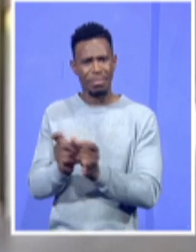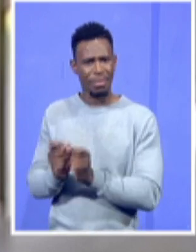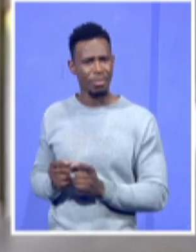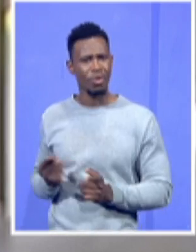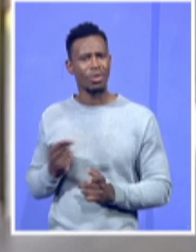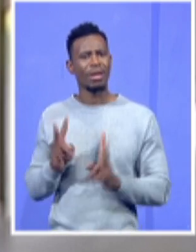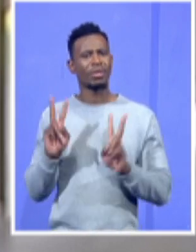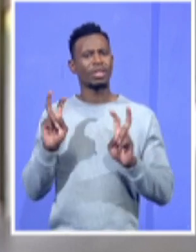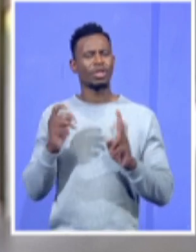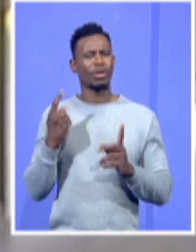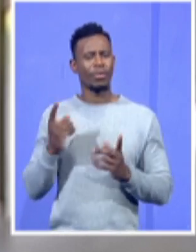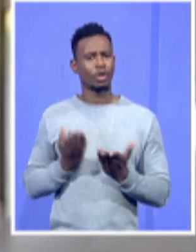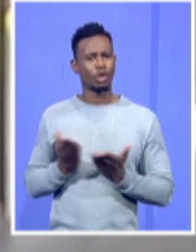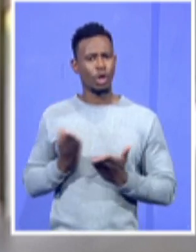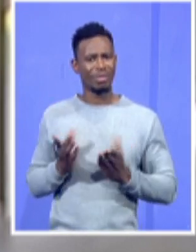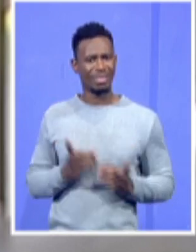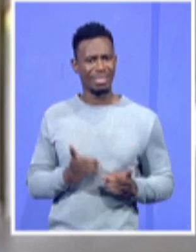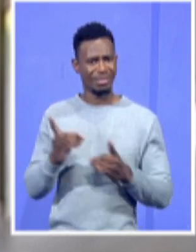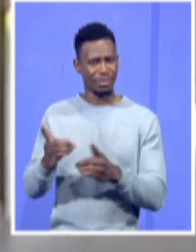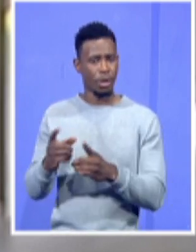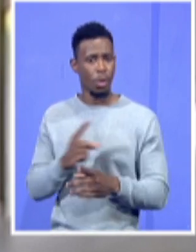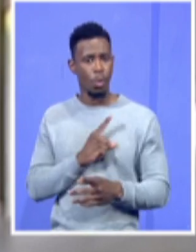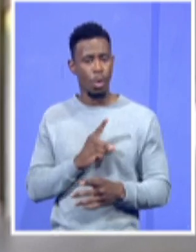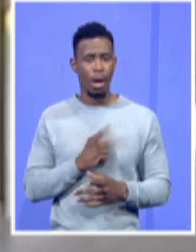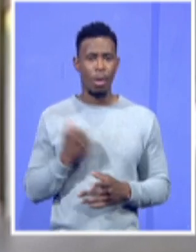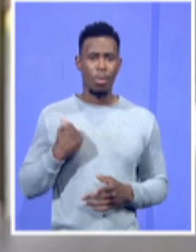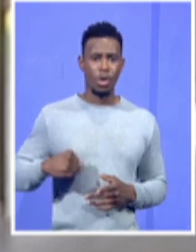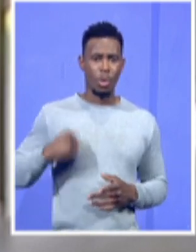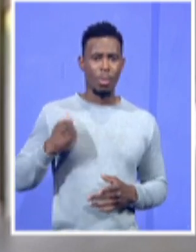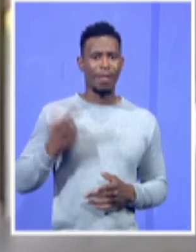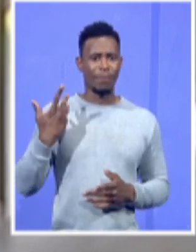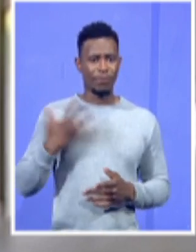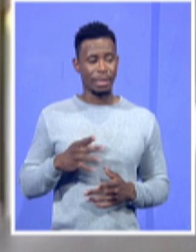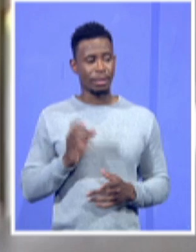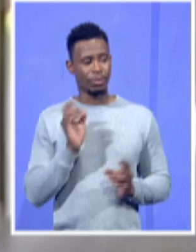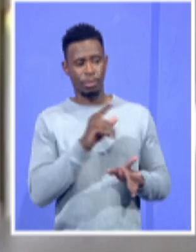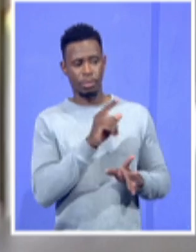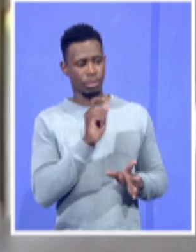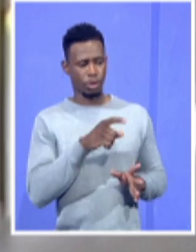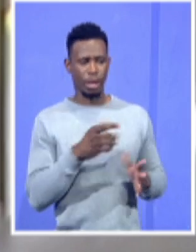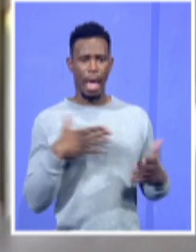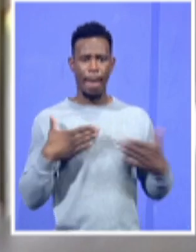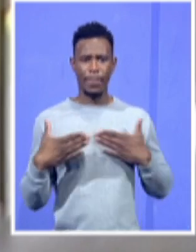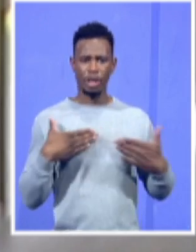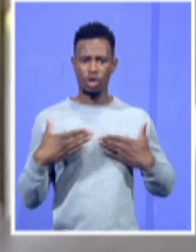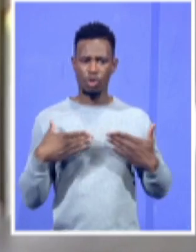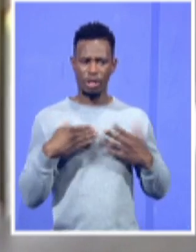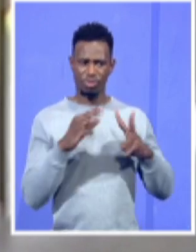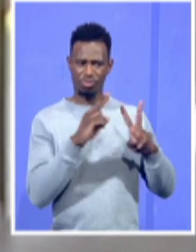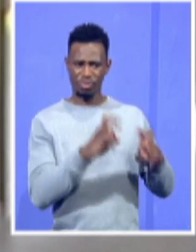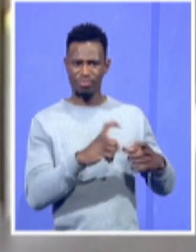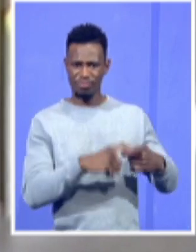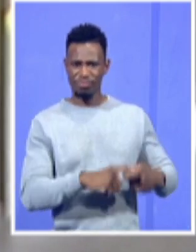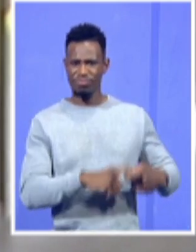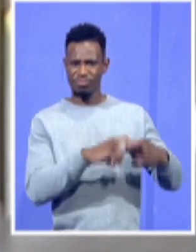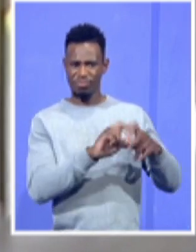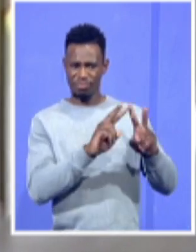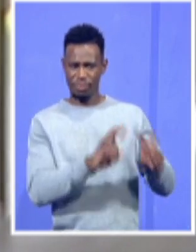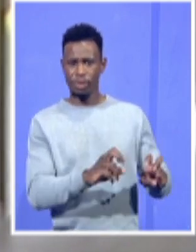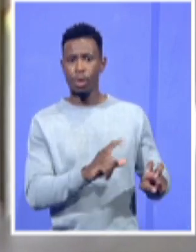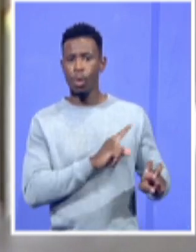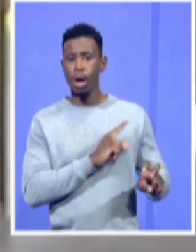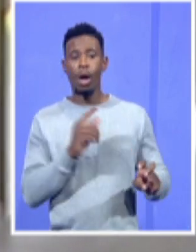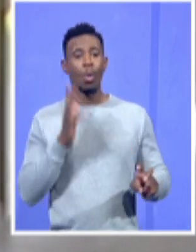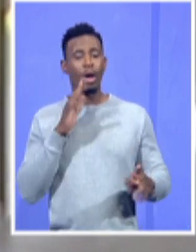service delivery as well. The municipality was placed under administration at some point, particularly when the former